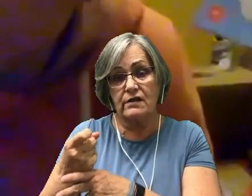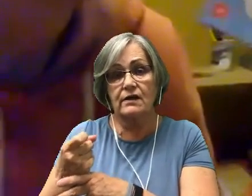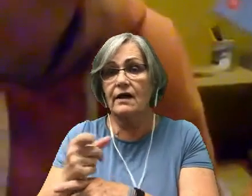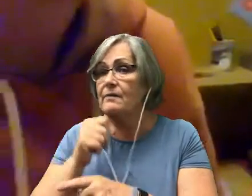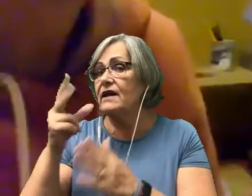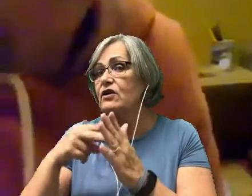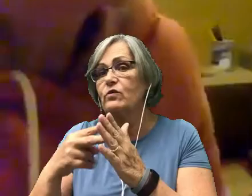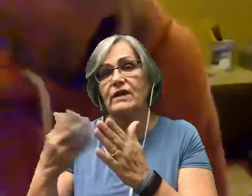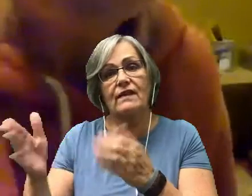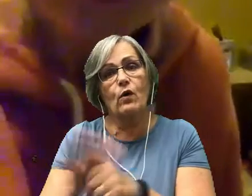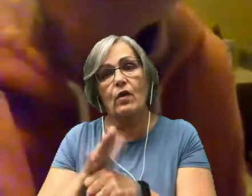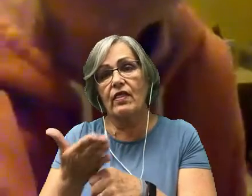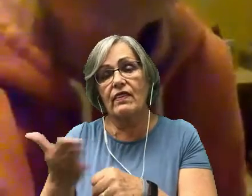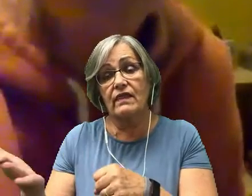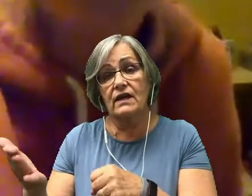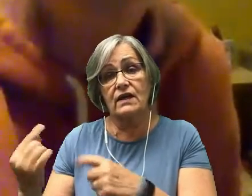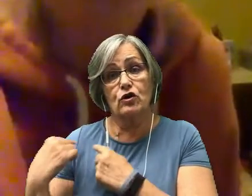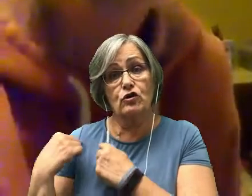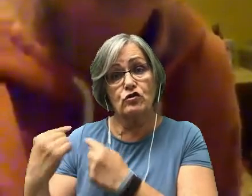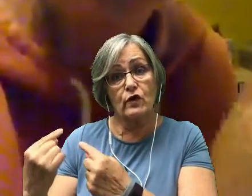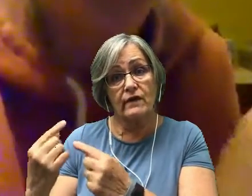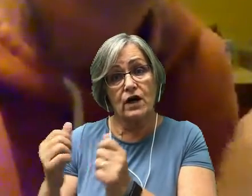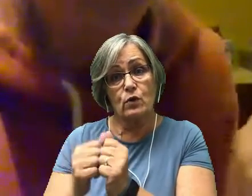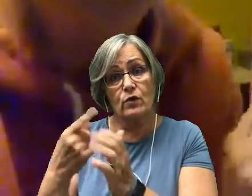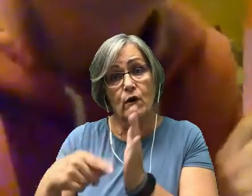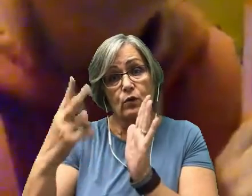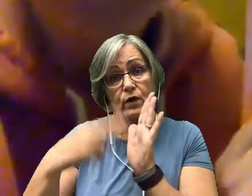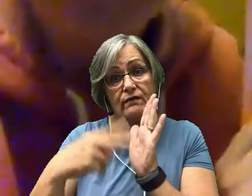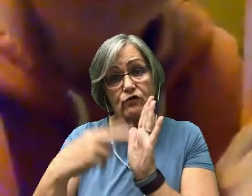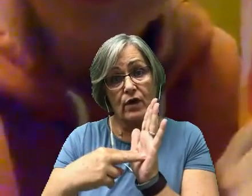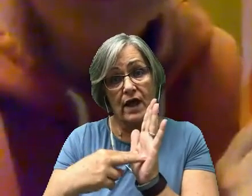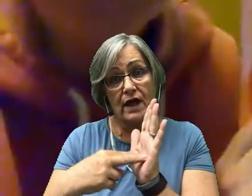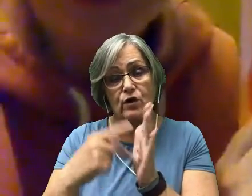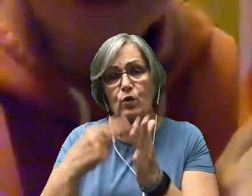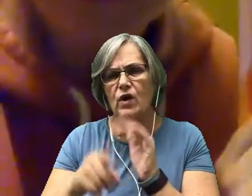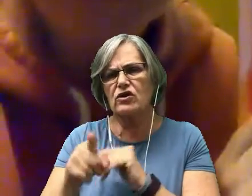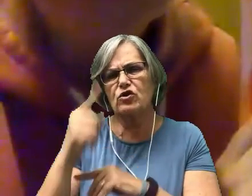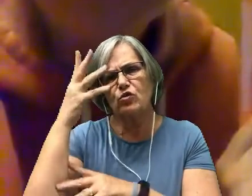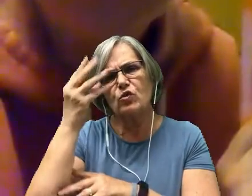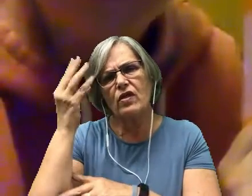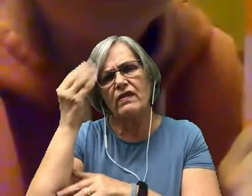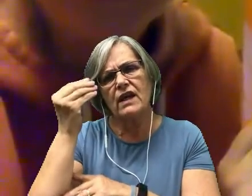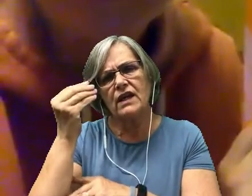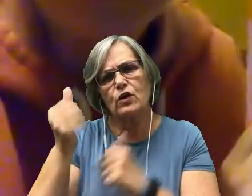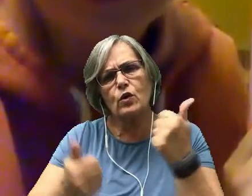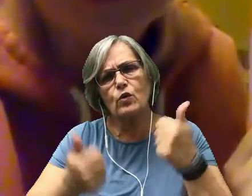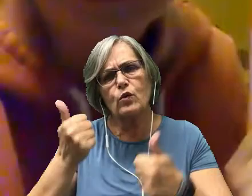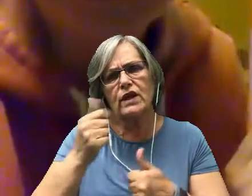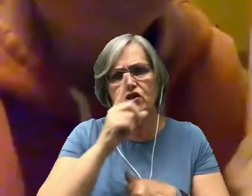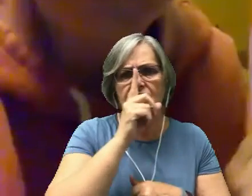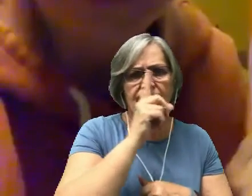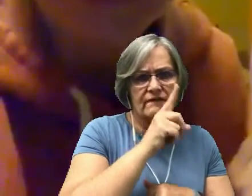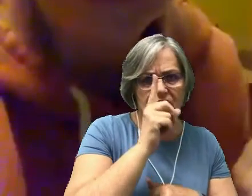shot. So I'm not going to read the whole thing, but so far with what we've read, what do you